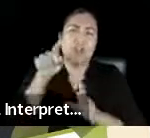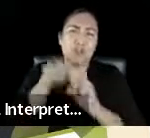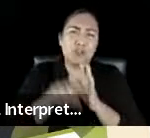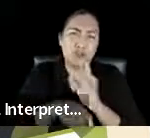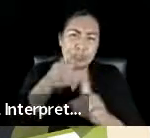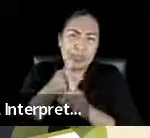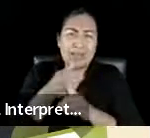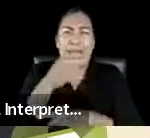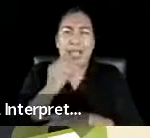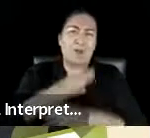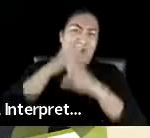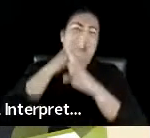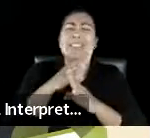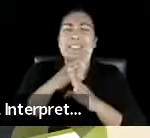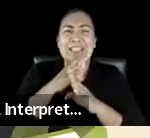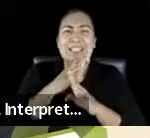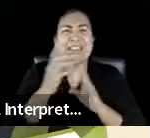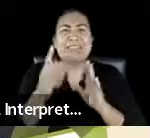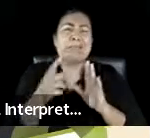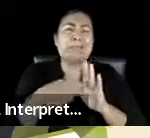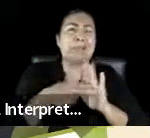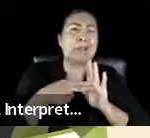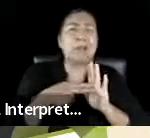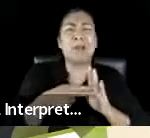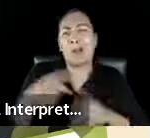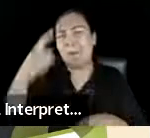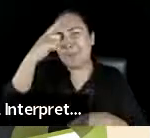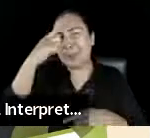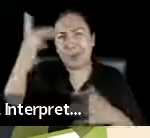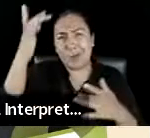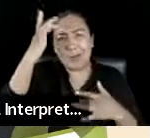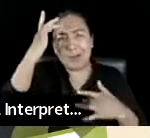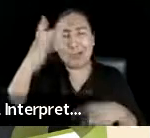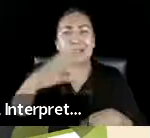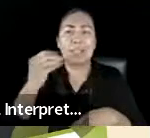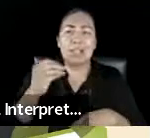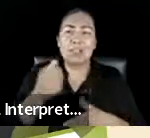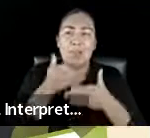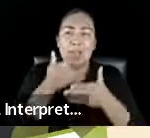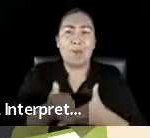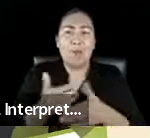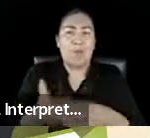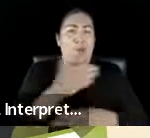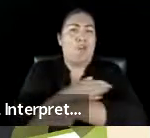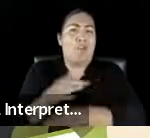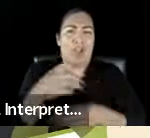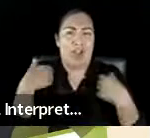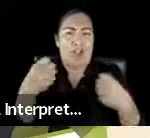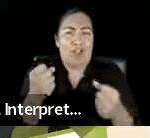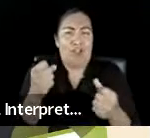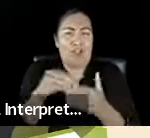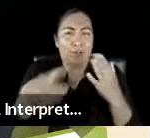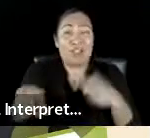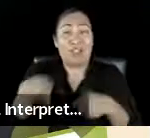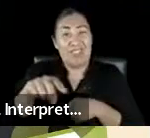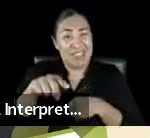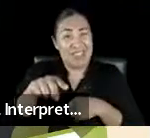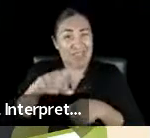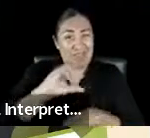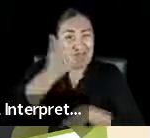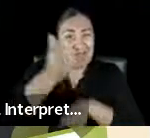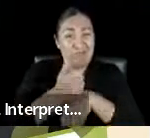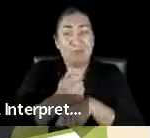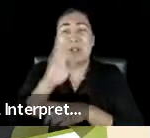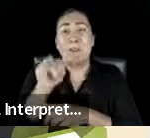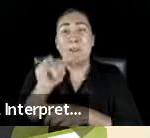discrimination around mental illness, and to promote the wellness and mental health of students. These initiatives are funded by county mental health departments